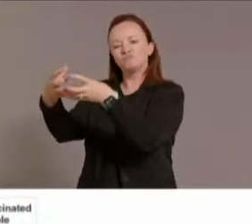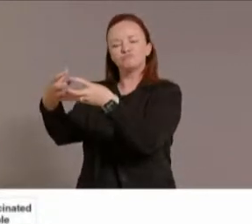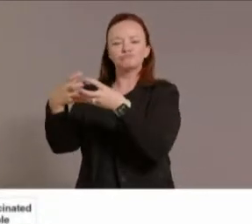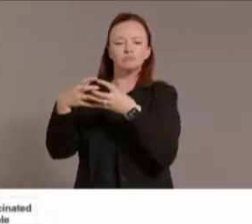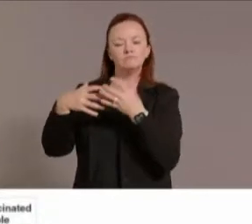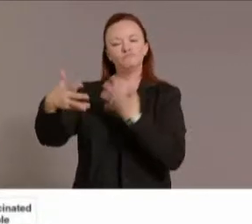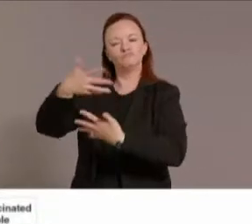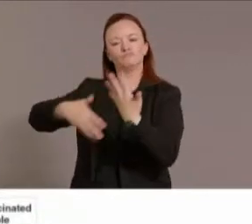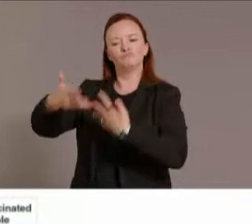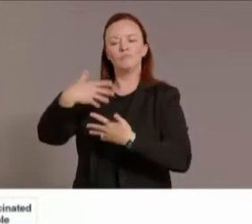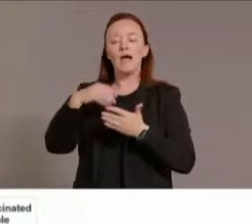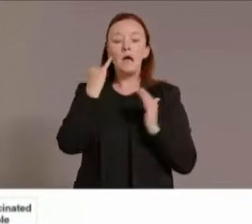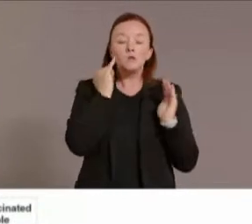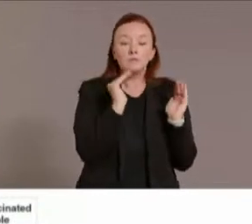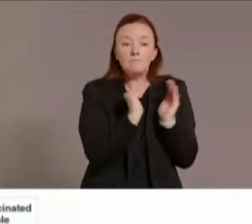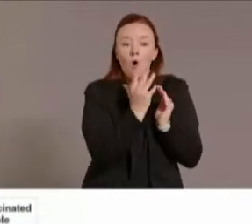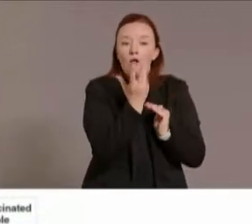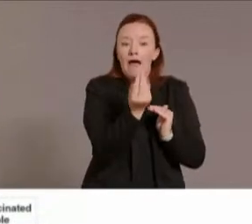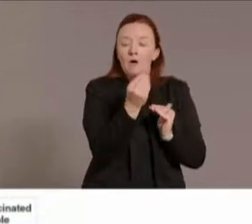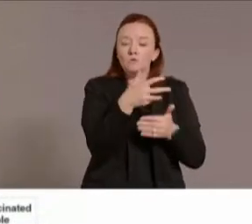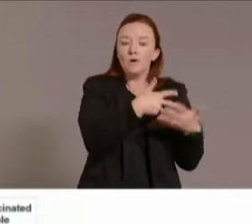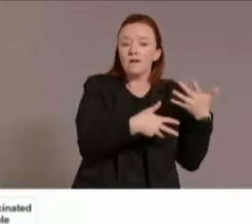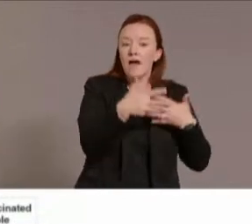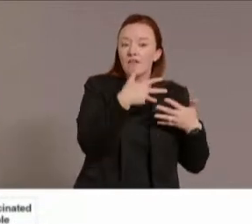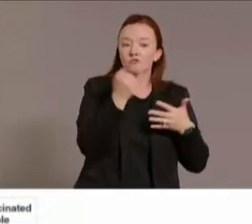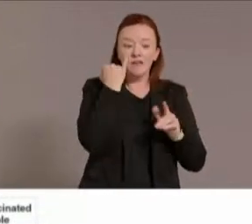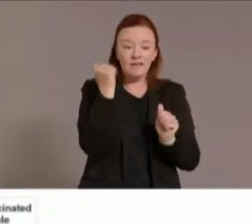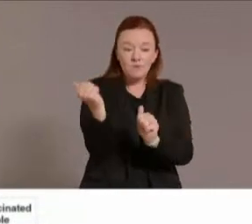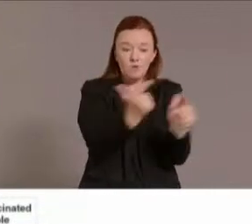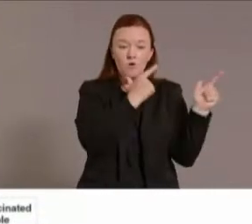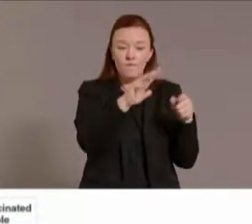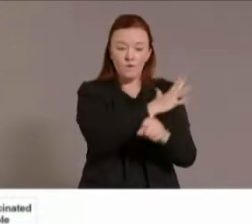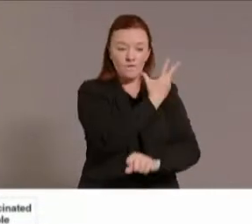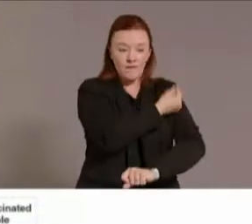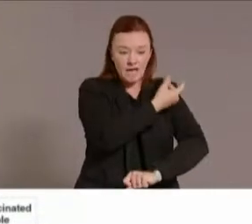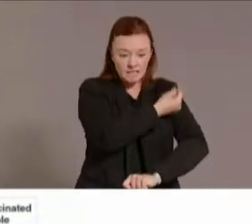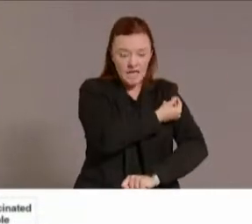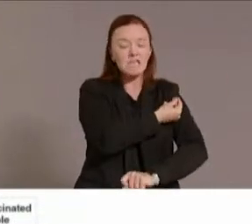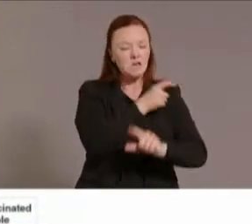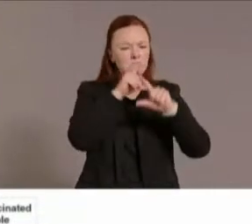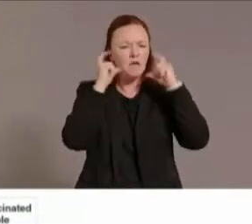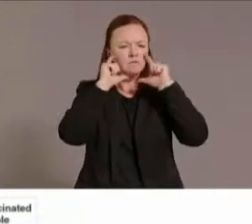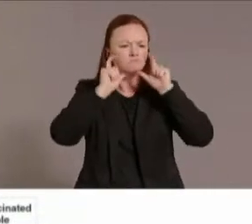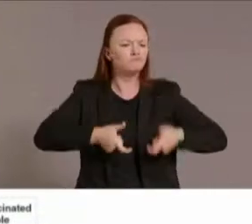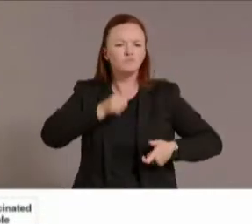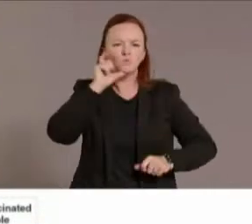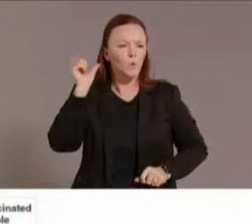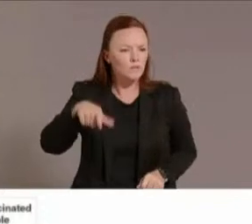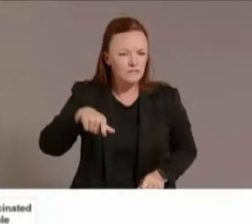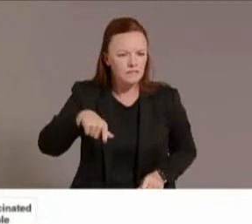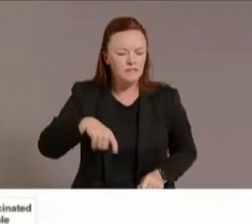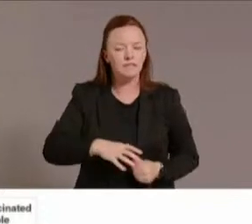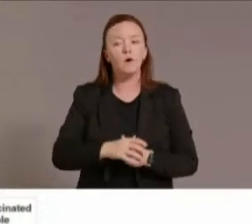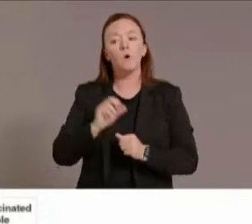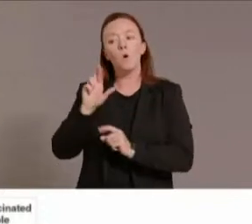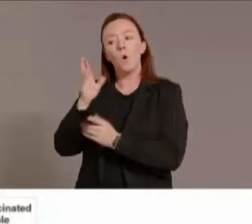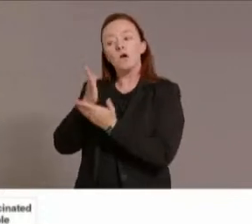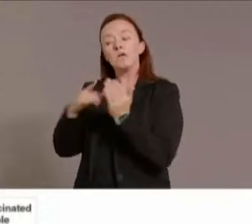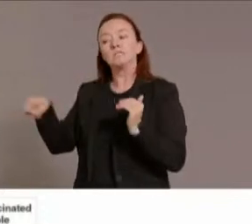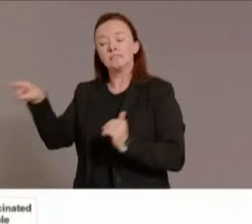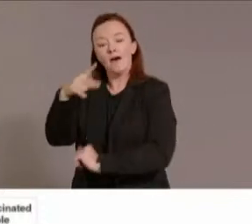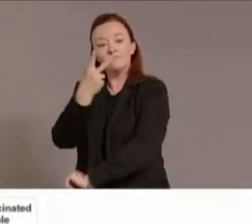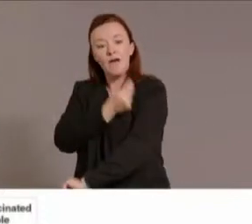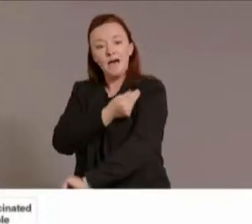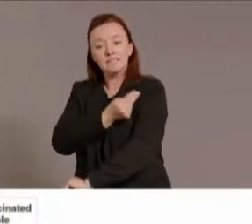attending small outdoor gatherings with fully vaccinated family and friends, or a mixture of fully vaccinated